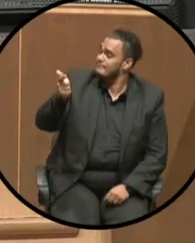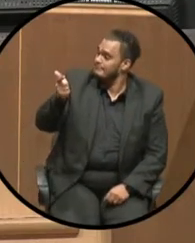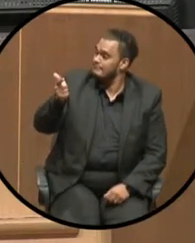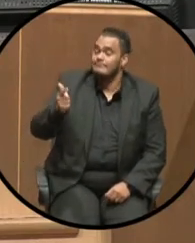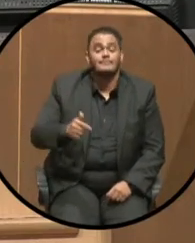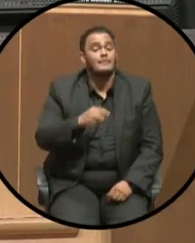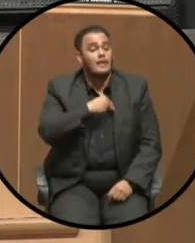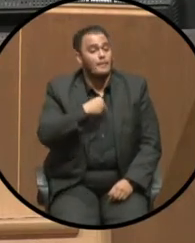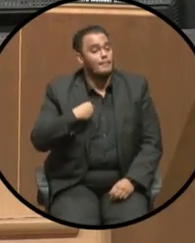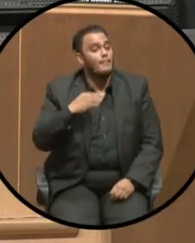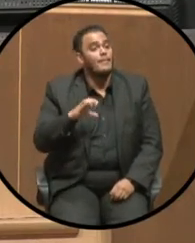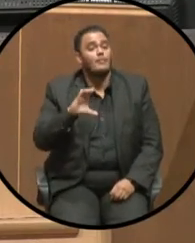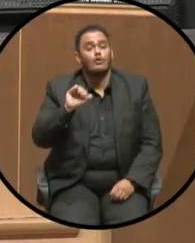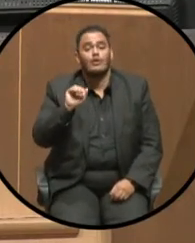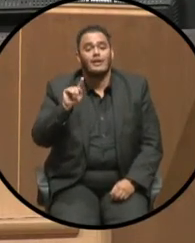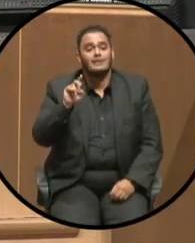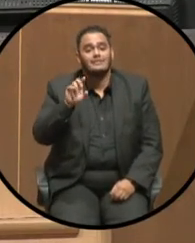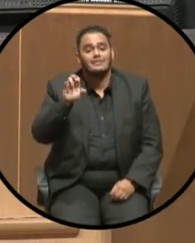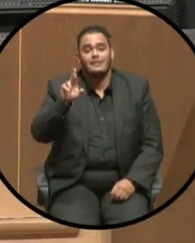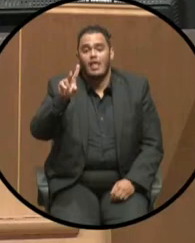Castor-Dennell seconds the motion for